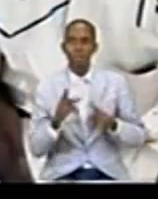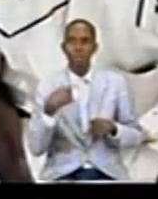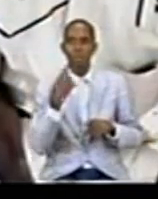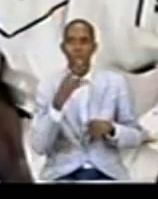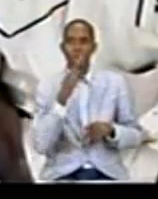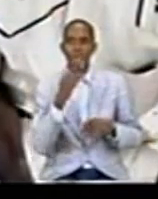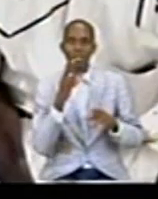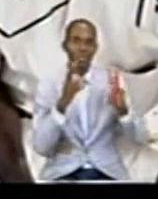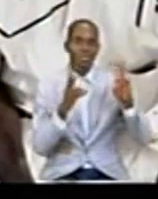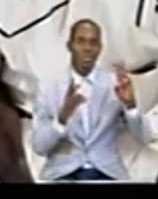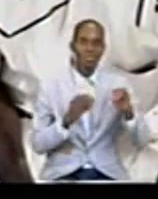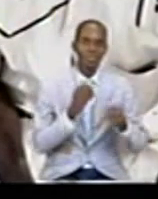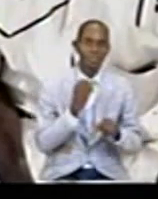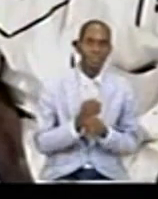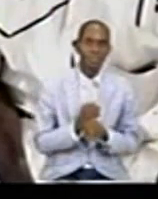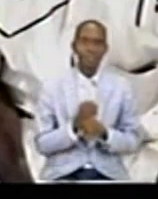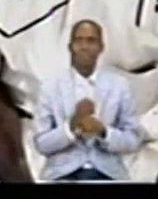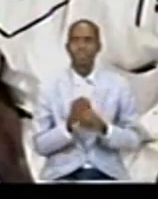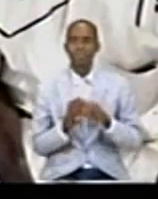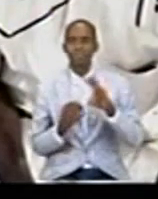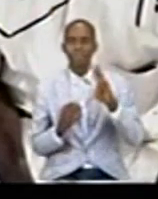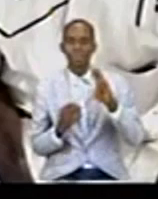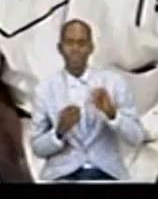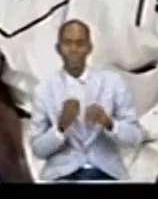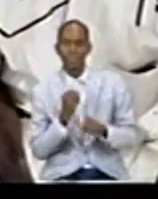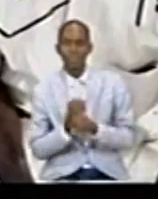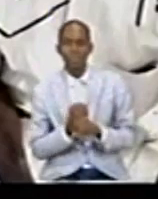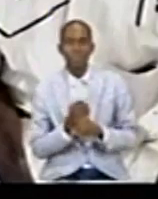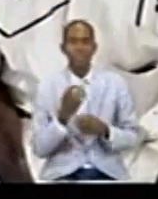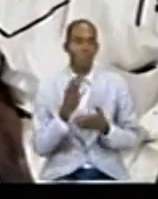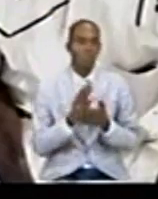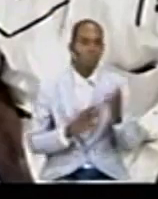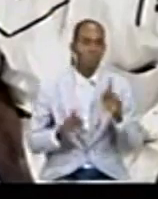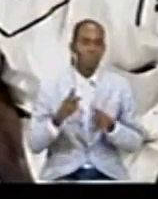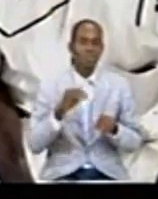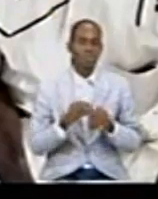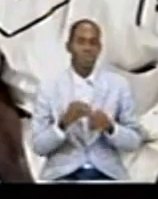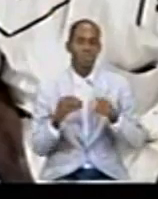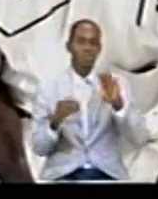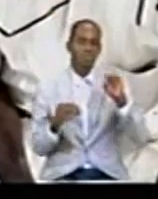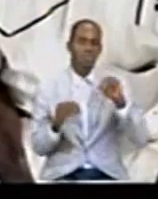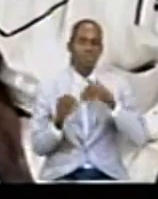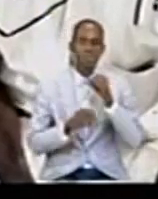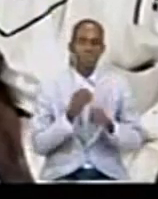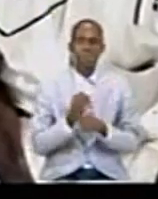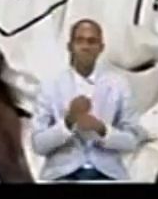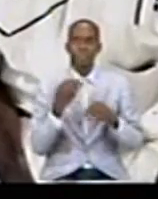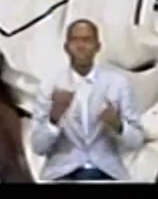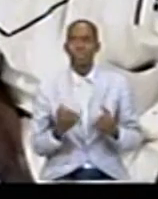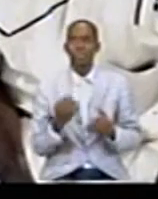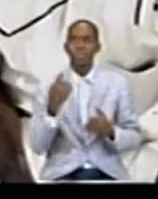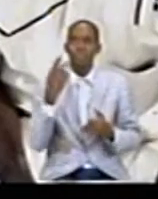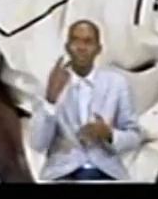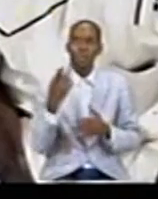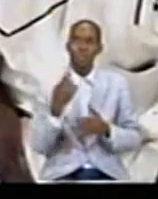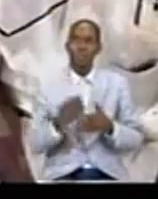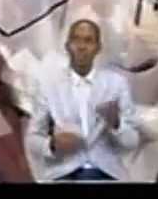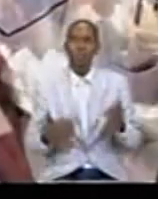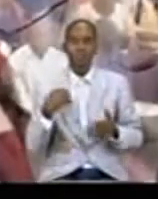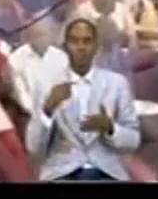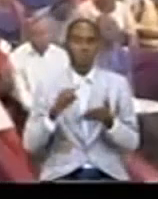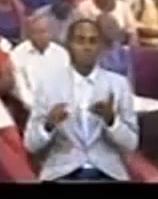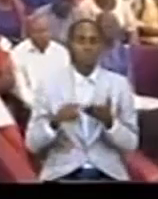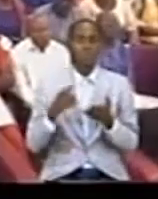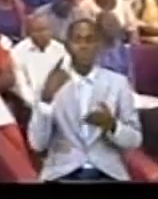in their 80s, and some people in their 60s, and some people in their 50s. You know what we discovered? The sicknesses we